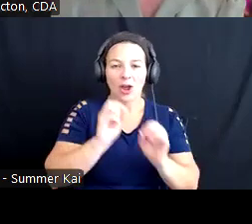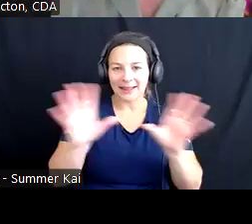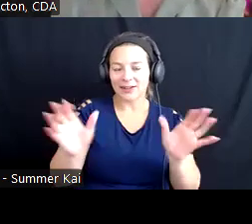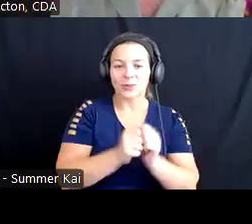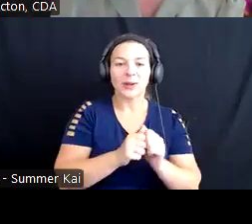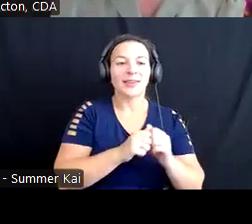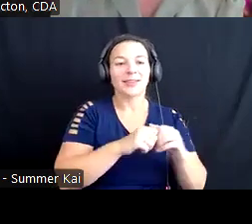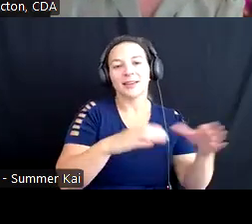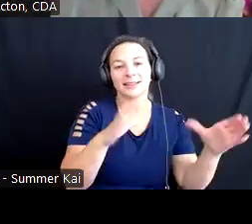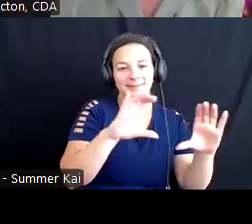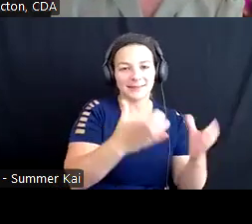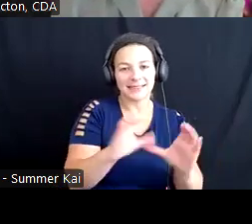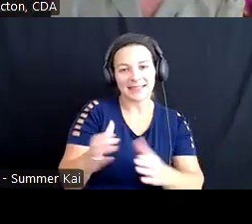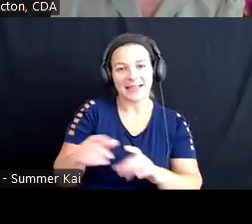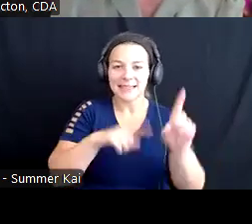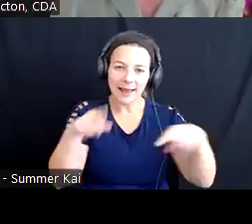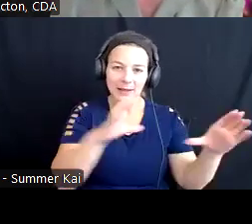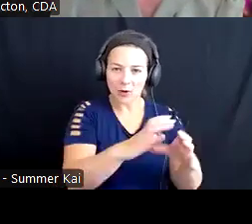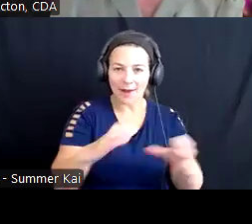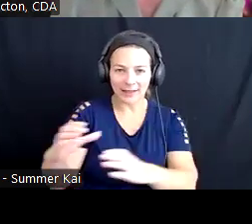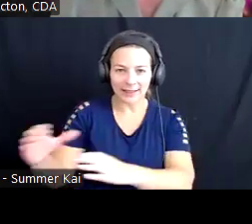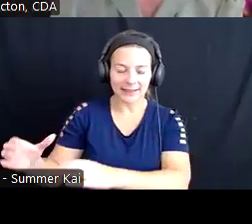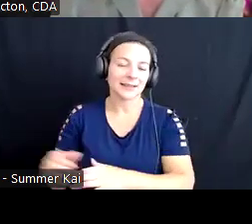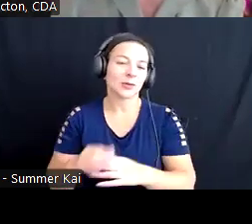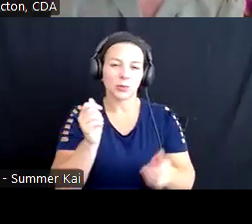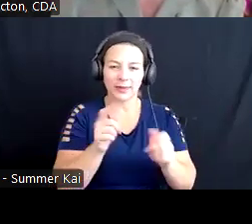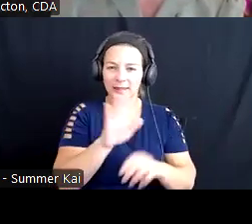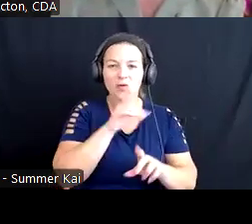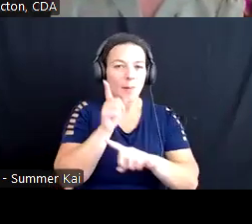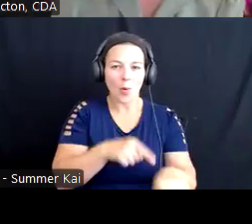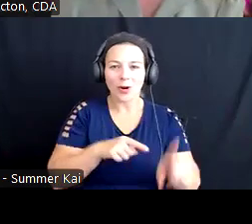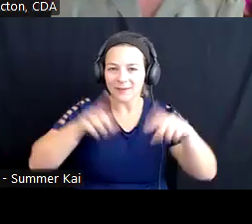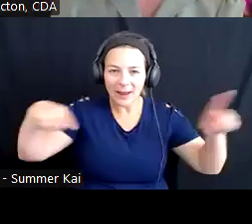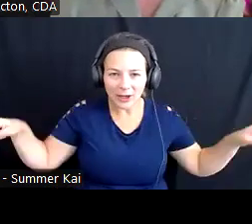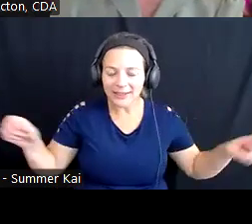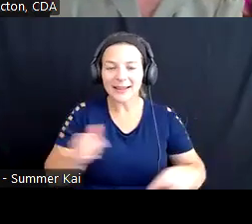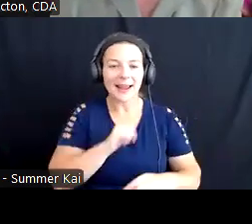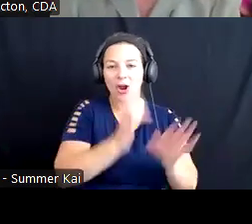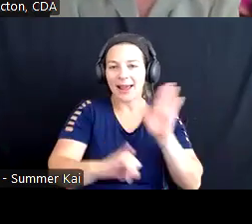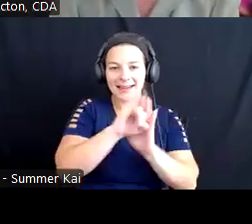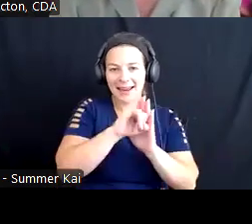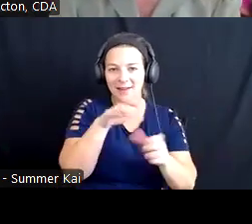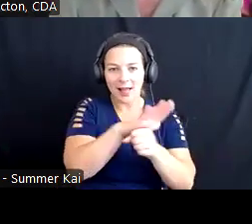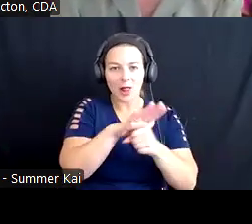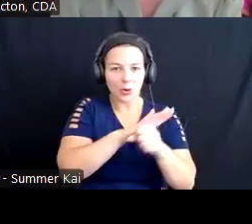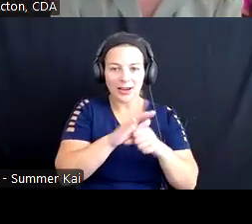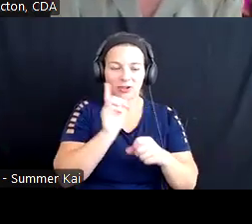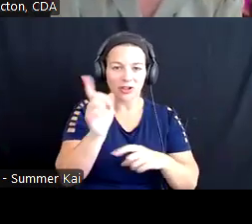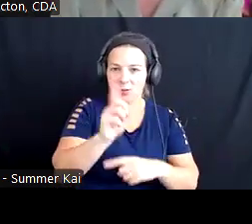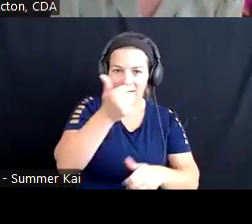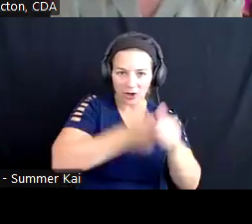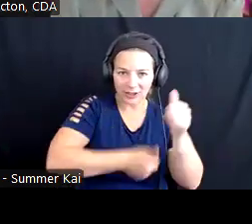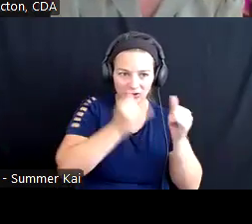demographic characteristics that are reported, and also with really identifying the locations of where individuals are